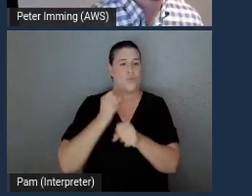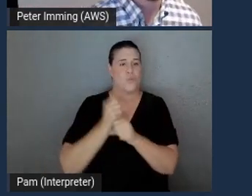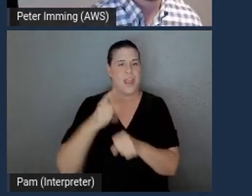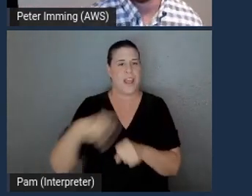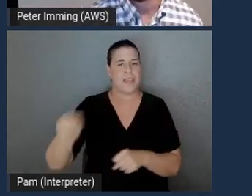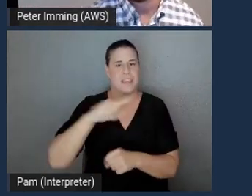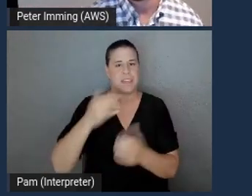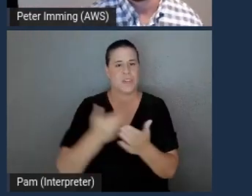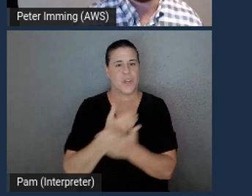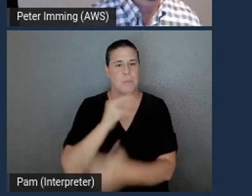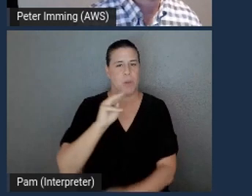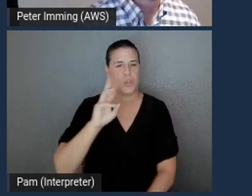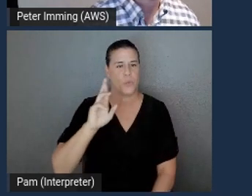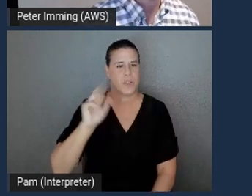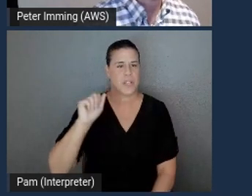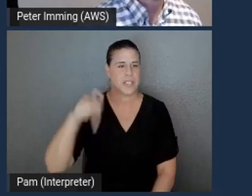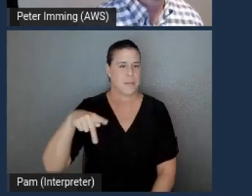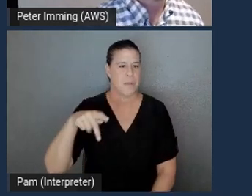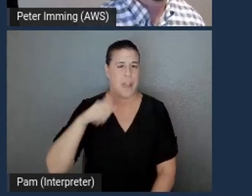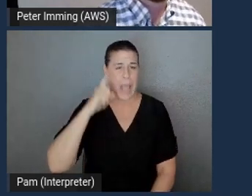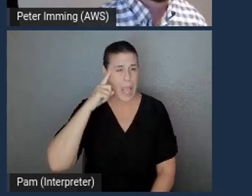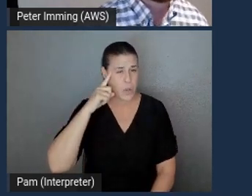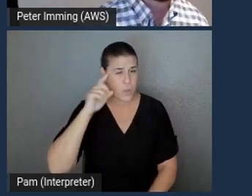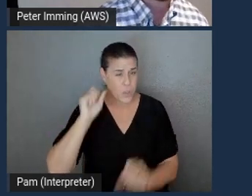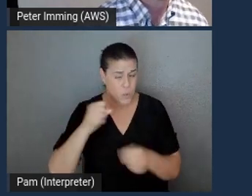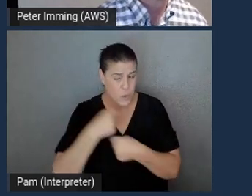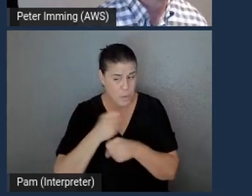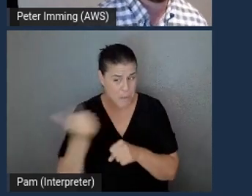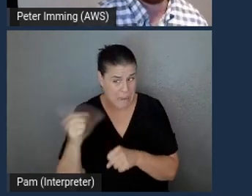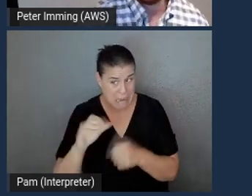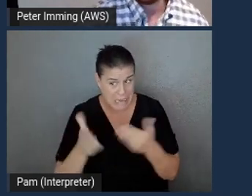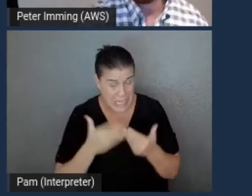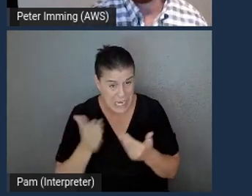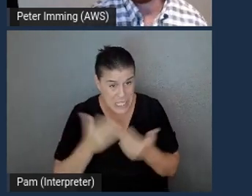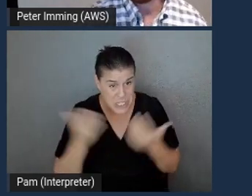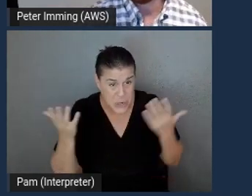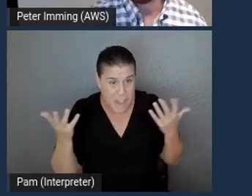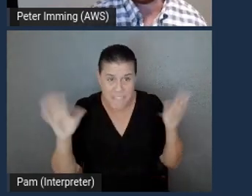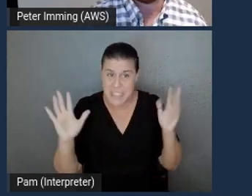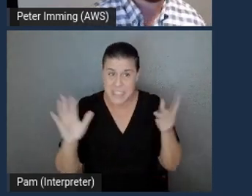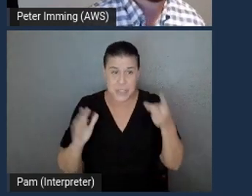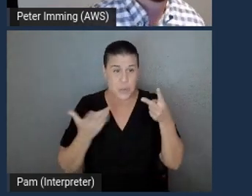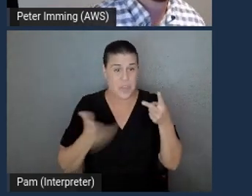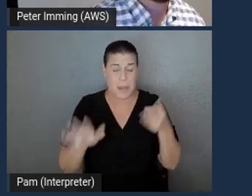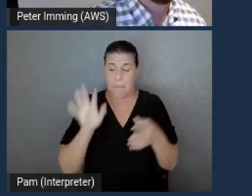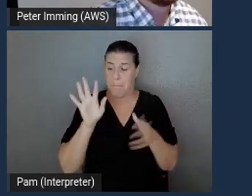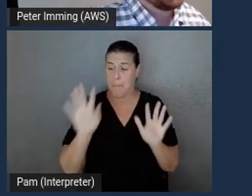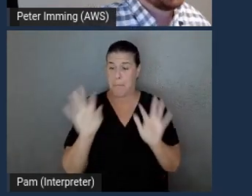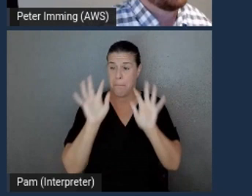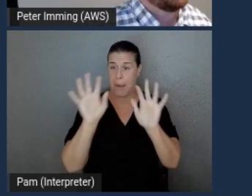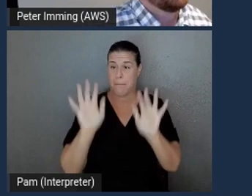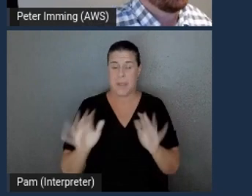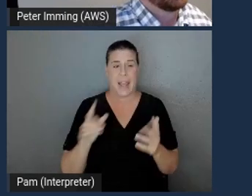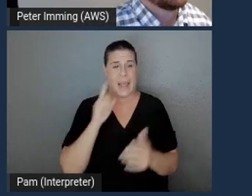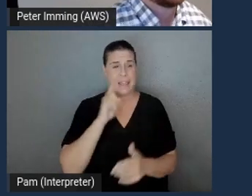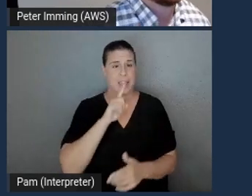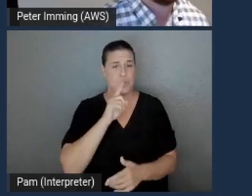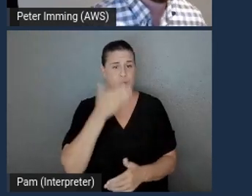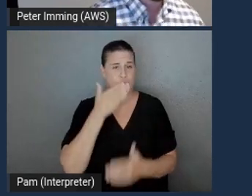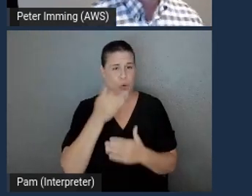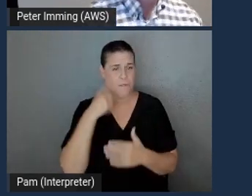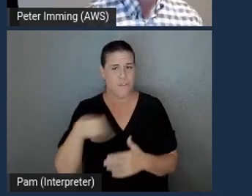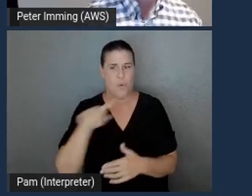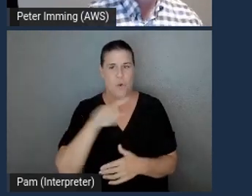new multi-region access point. I don't think we could have made it any easier, but I think this is pretty good for such